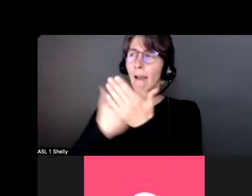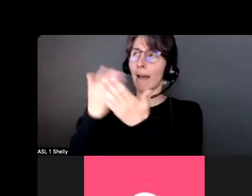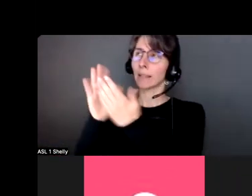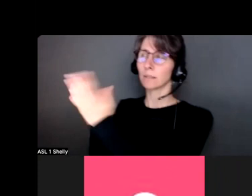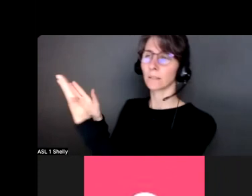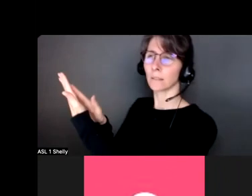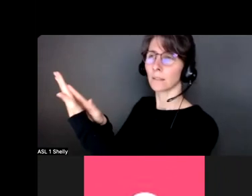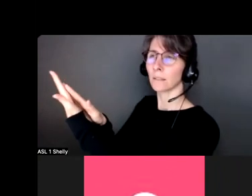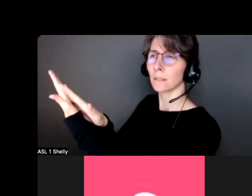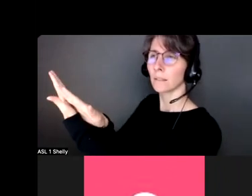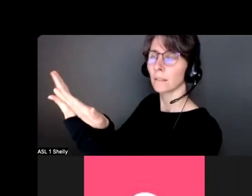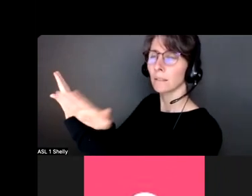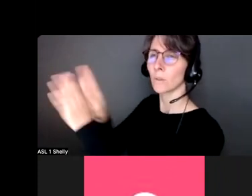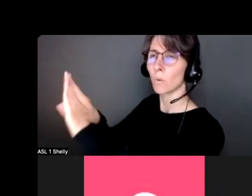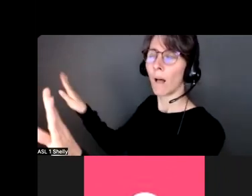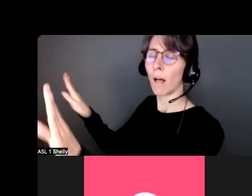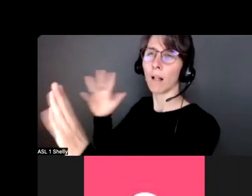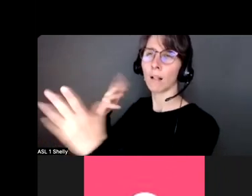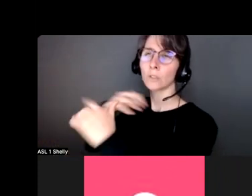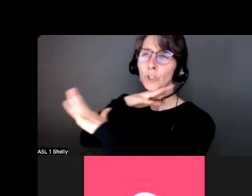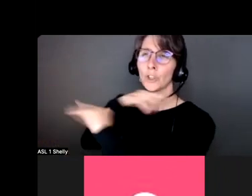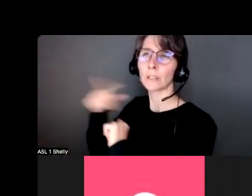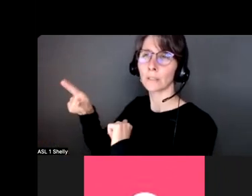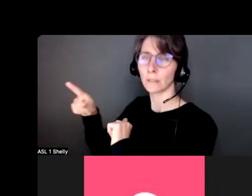This must be where the projectionist would stand if the room